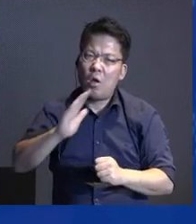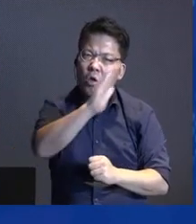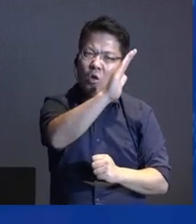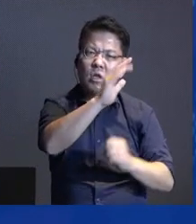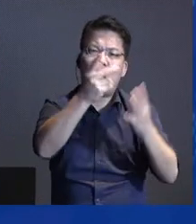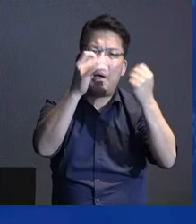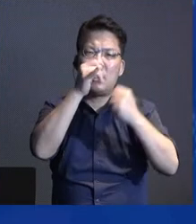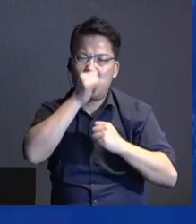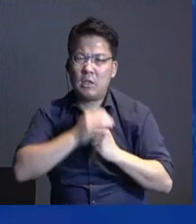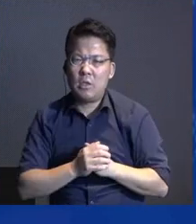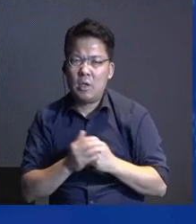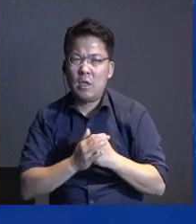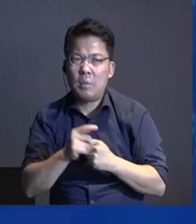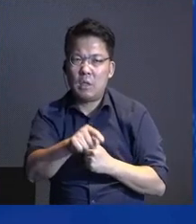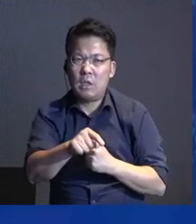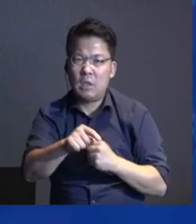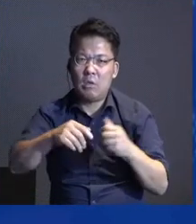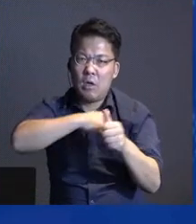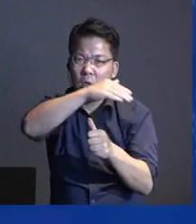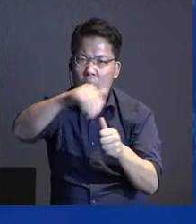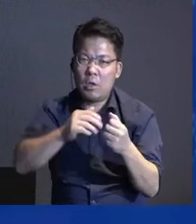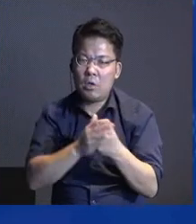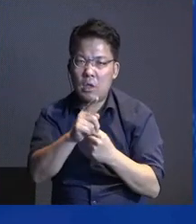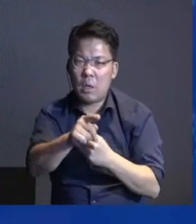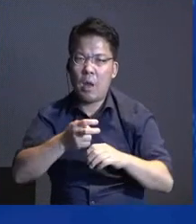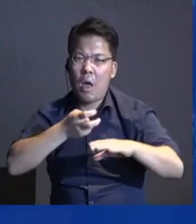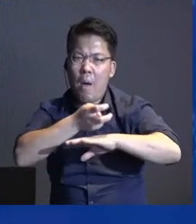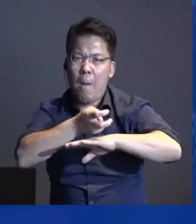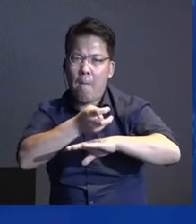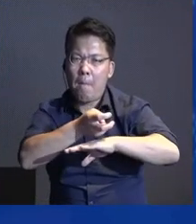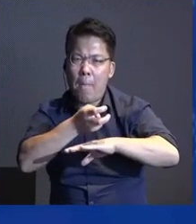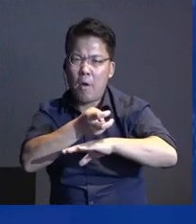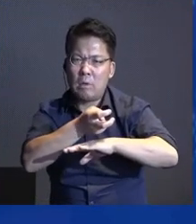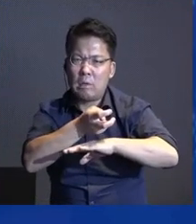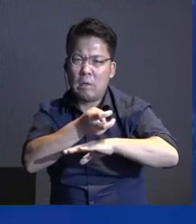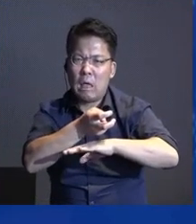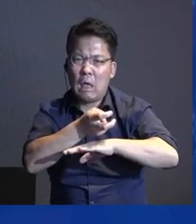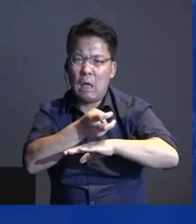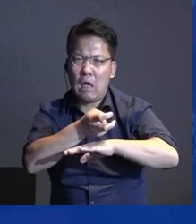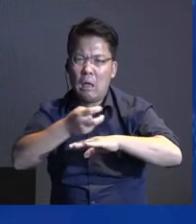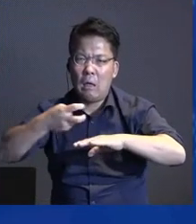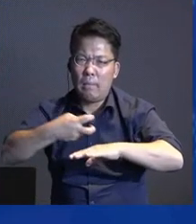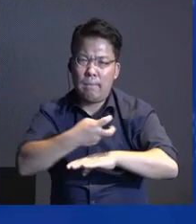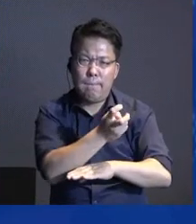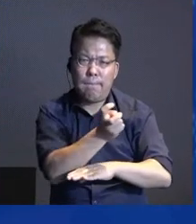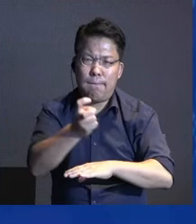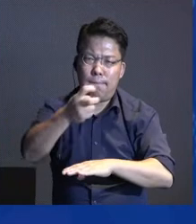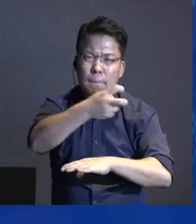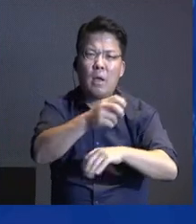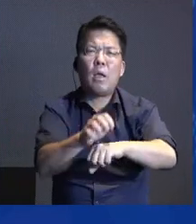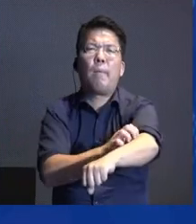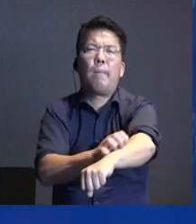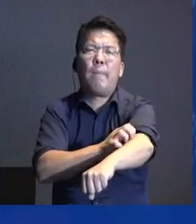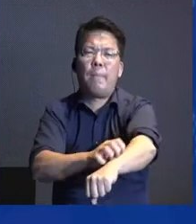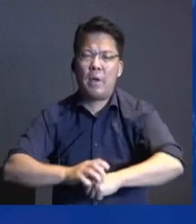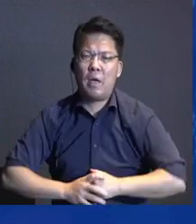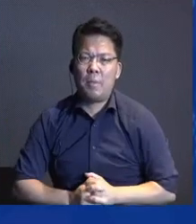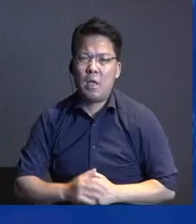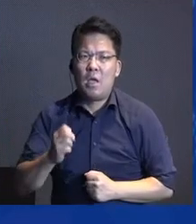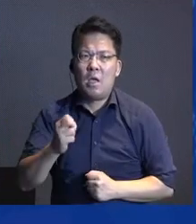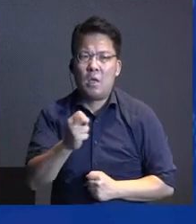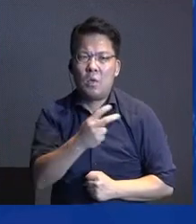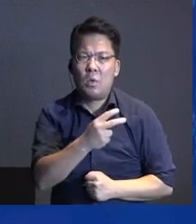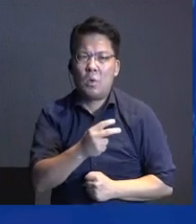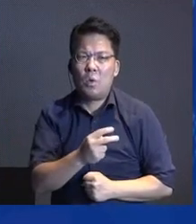the transportation by bus, and also this area is vulnerable to the disasters, as the barriers to the